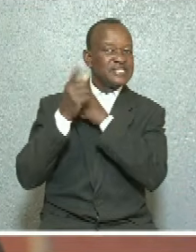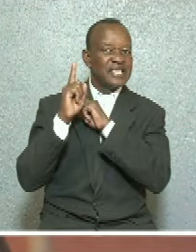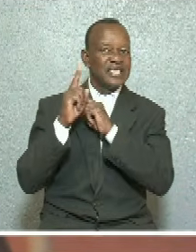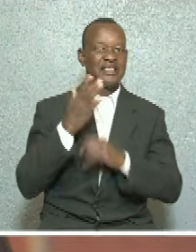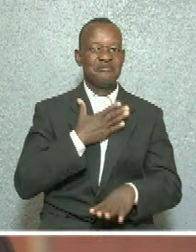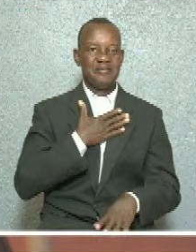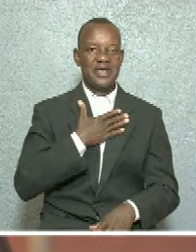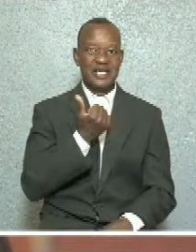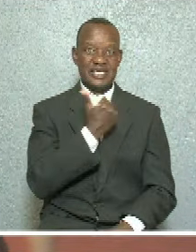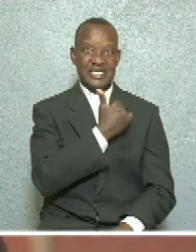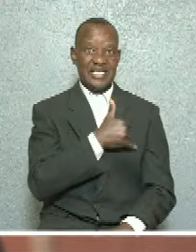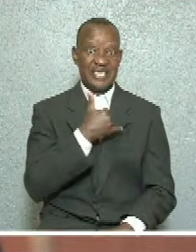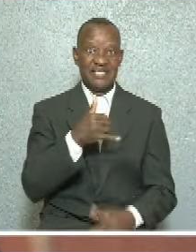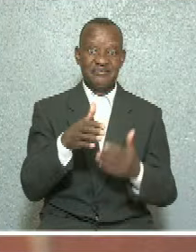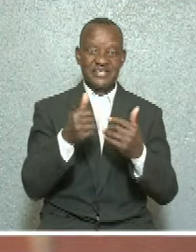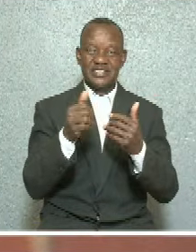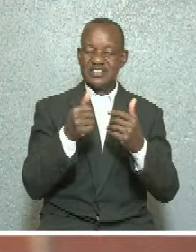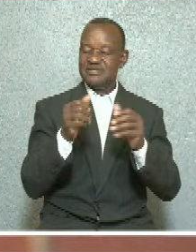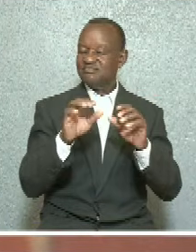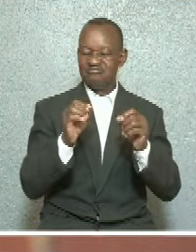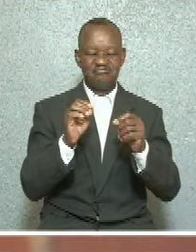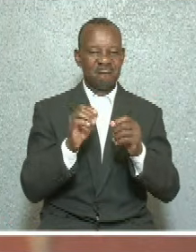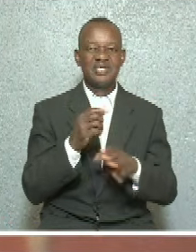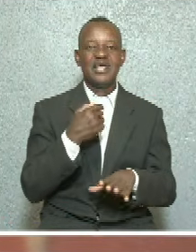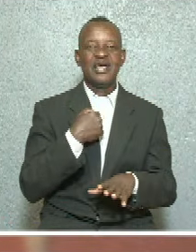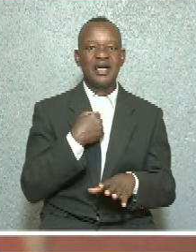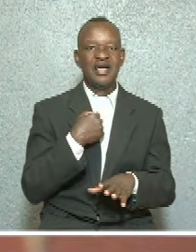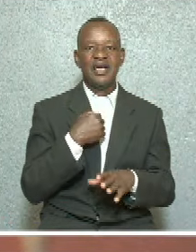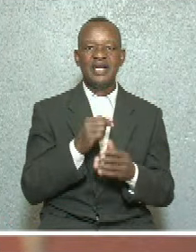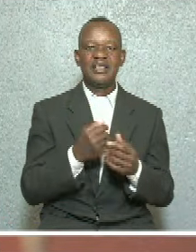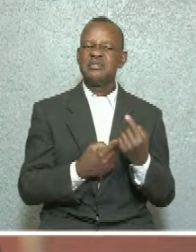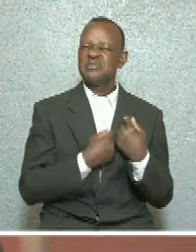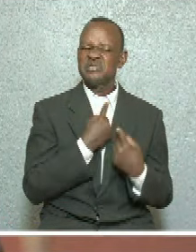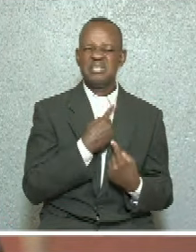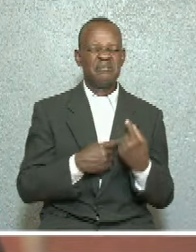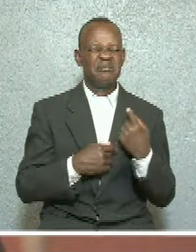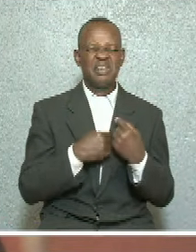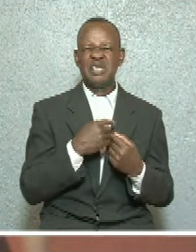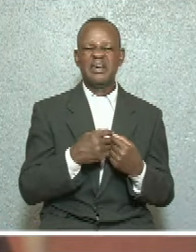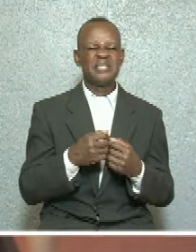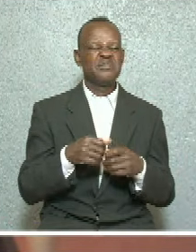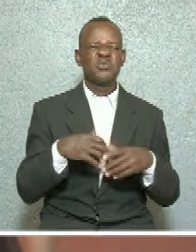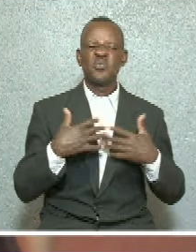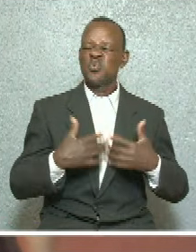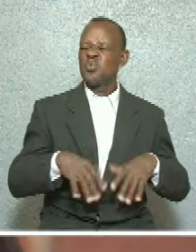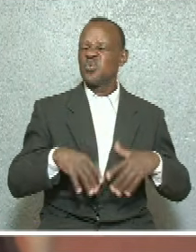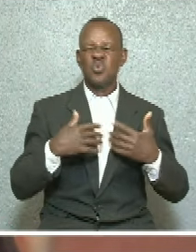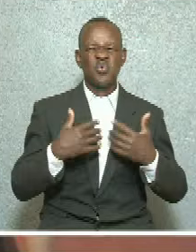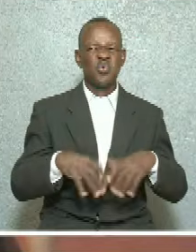Imagine raising kids without a mom, without a father, and really